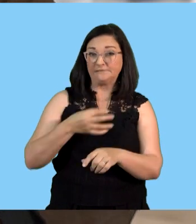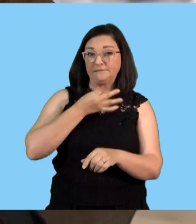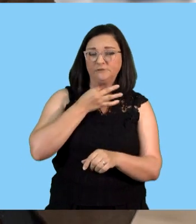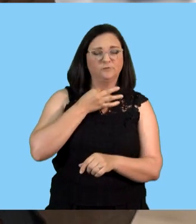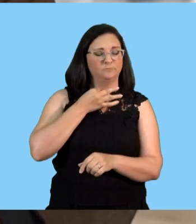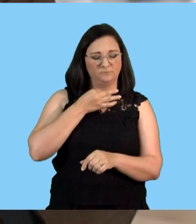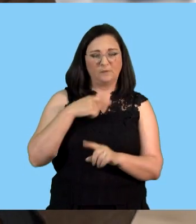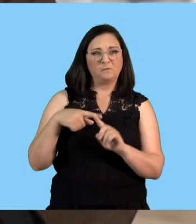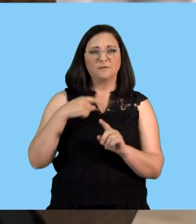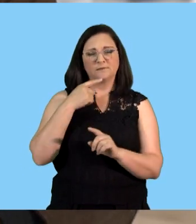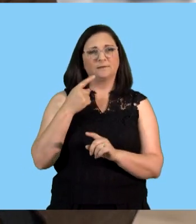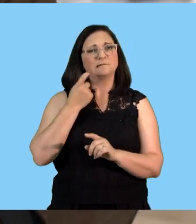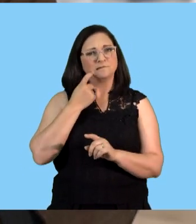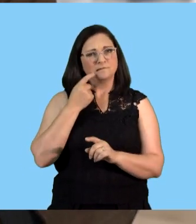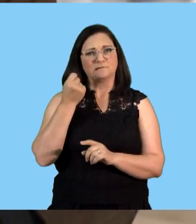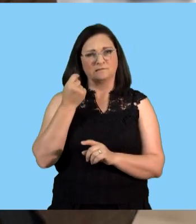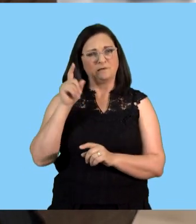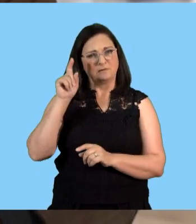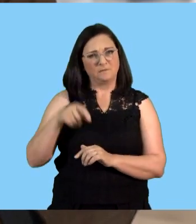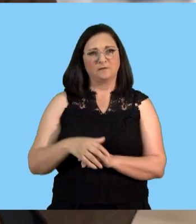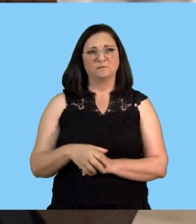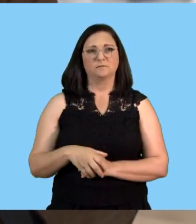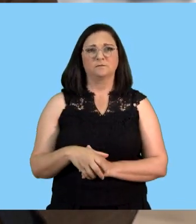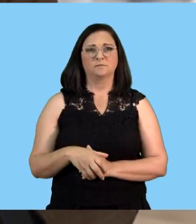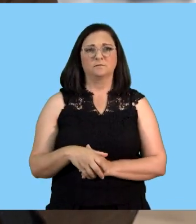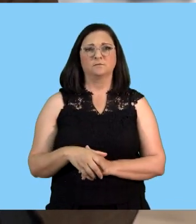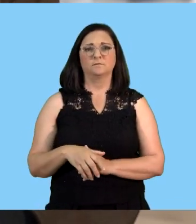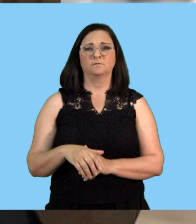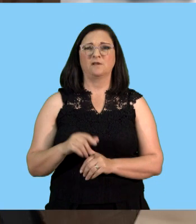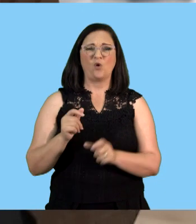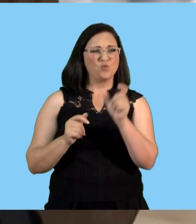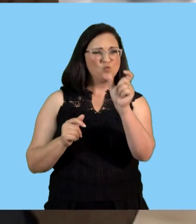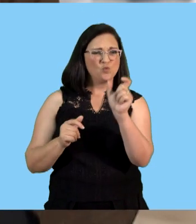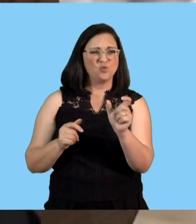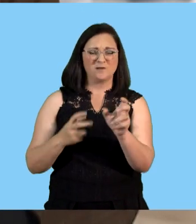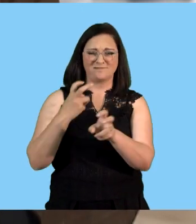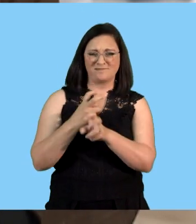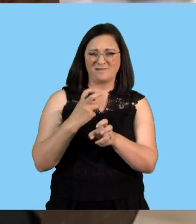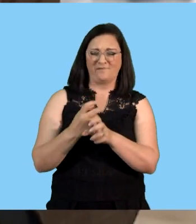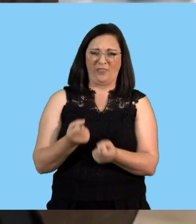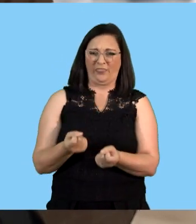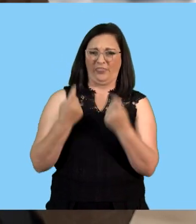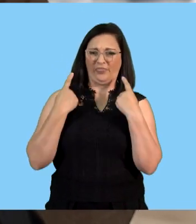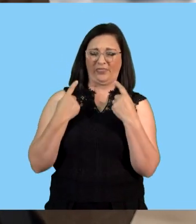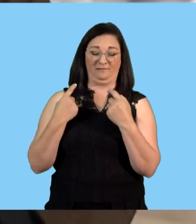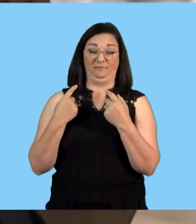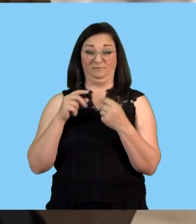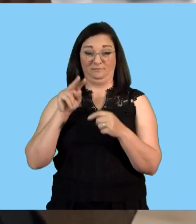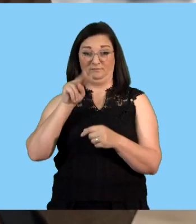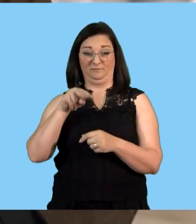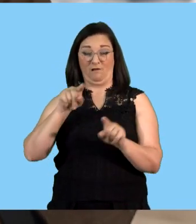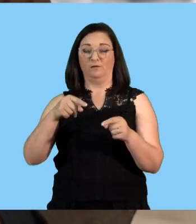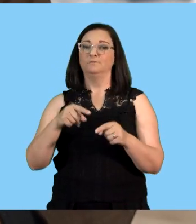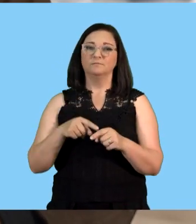language and easy to understand. So there should not be any ambiguous words or any terms that are used that it's not easy to